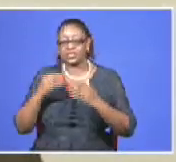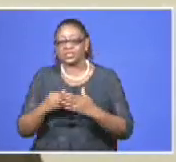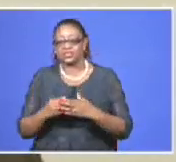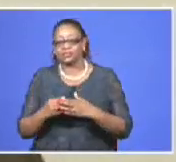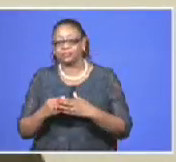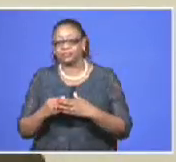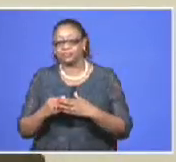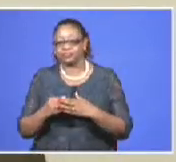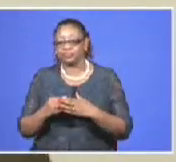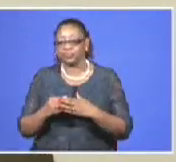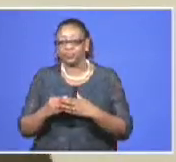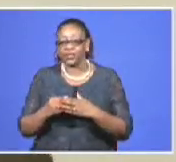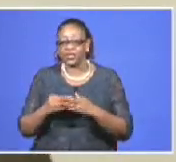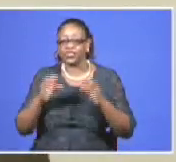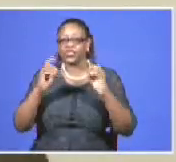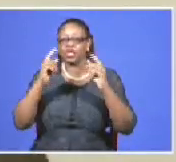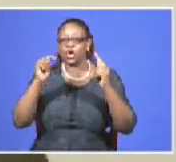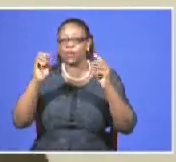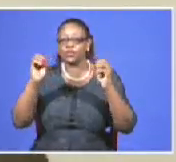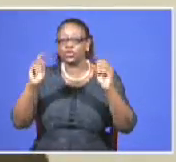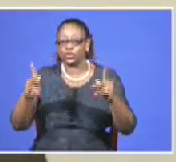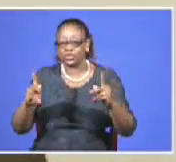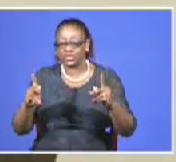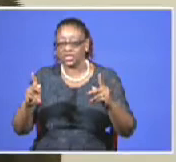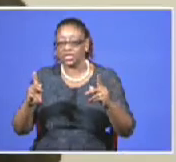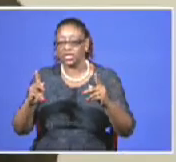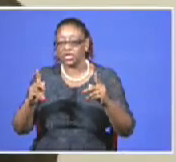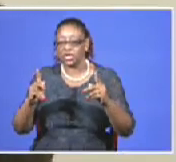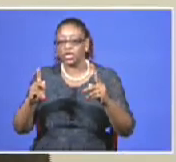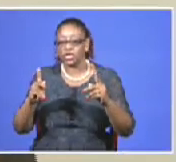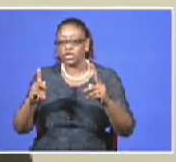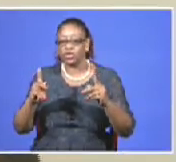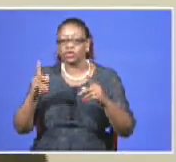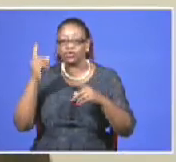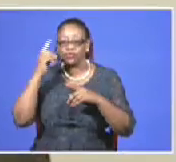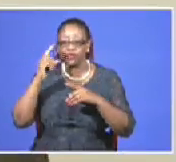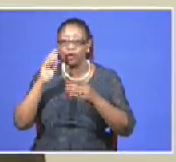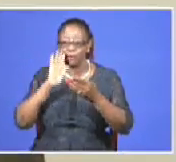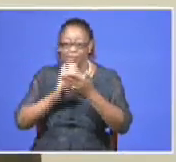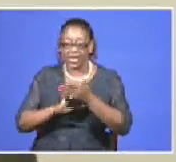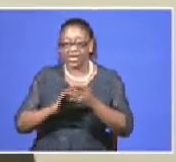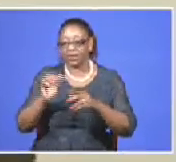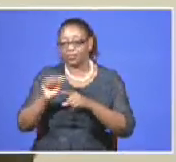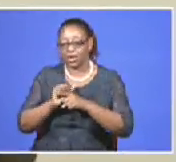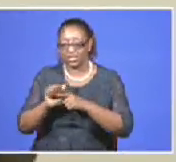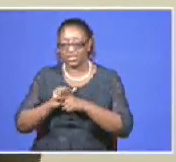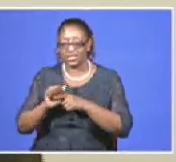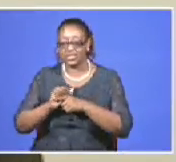retards the opportunity for alleged corrupt practices.